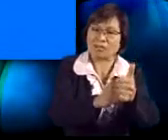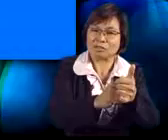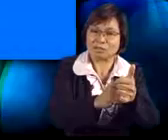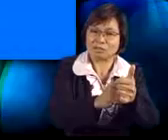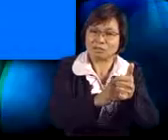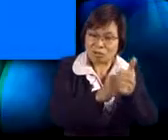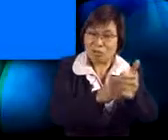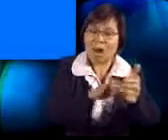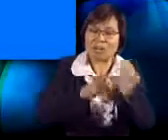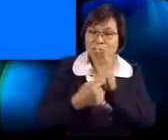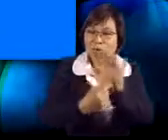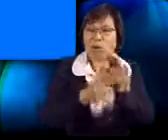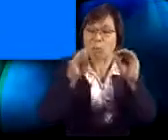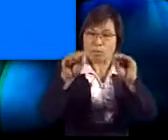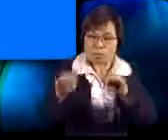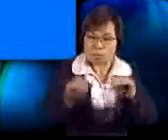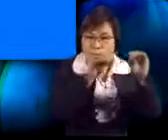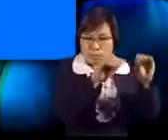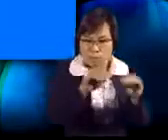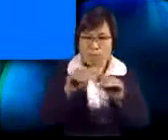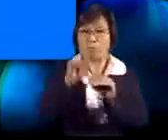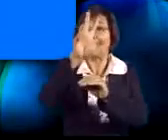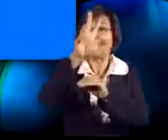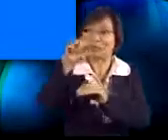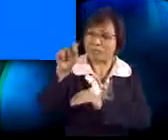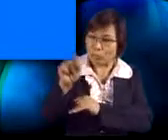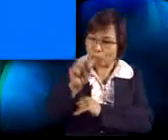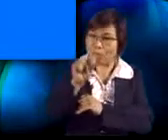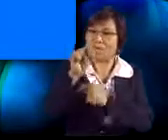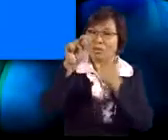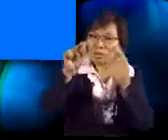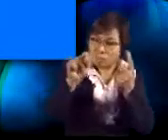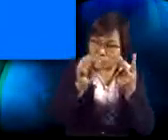before. Move 3 decimal places.